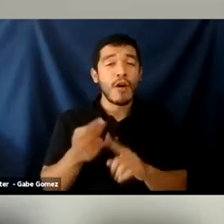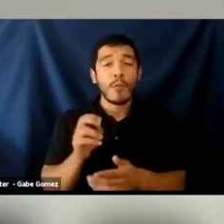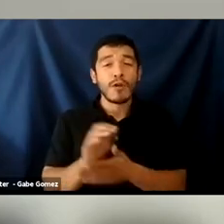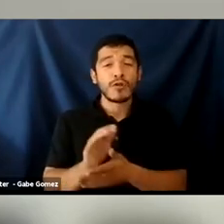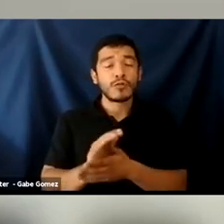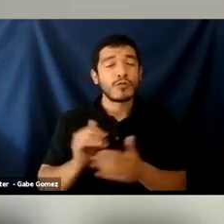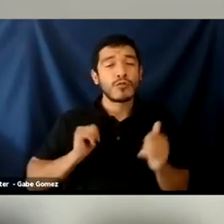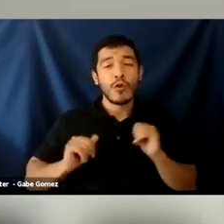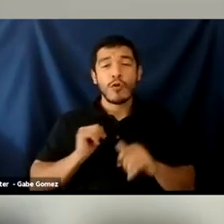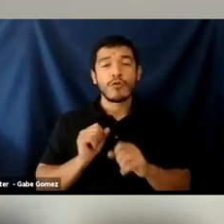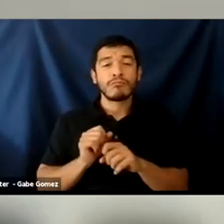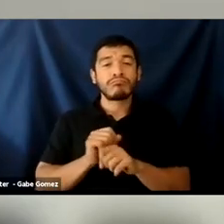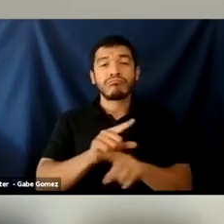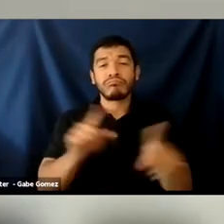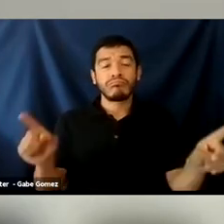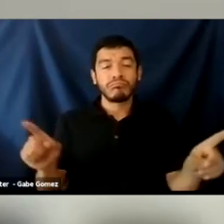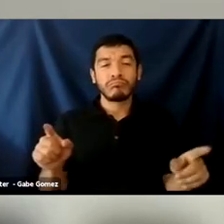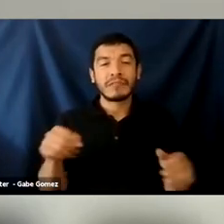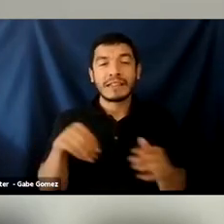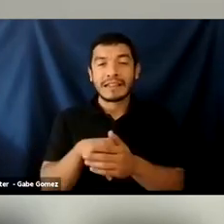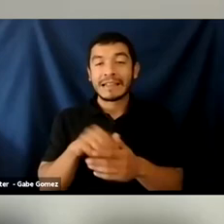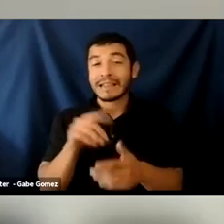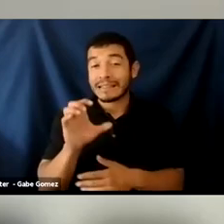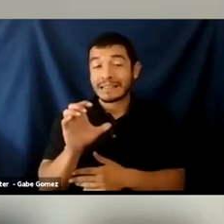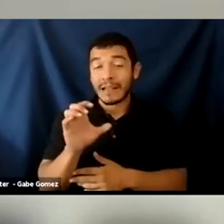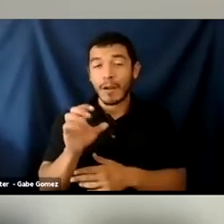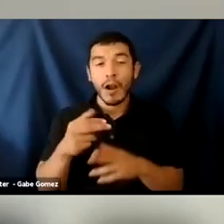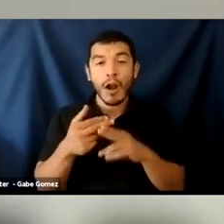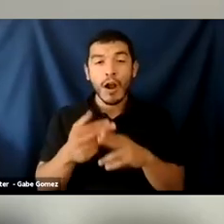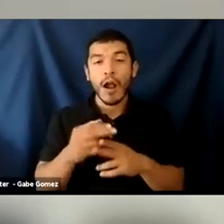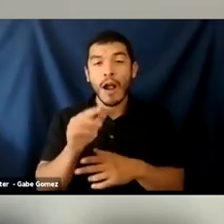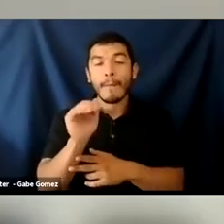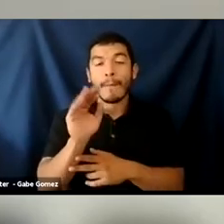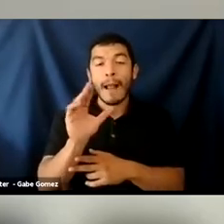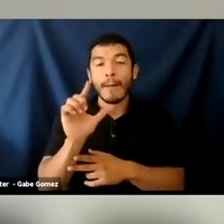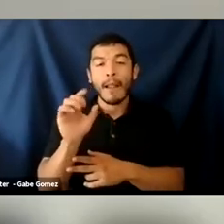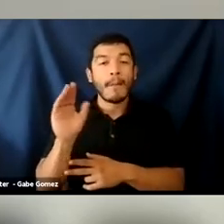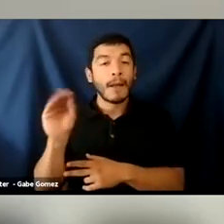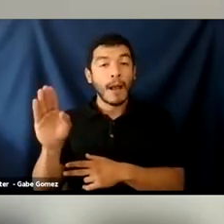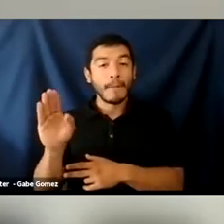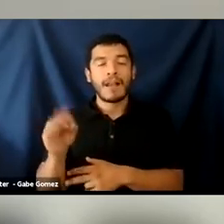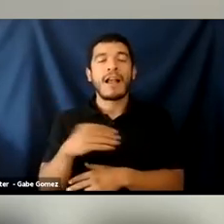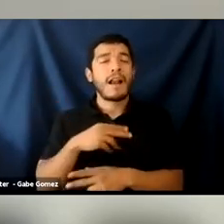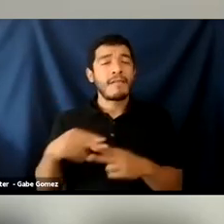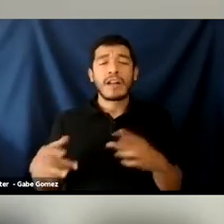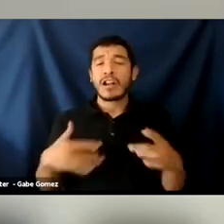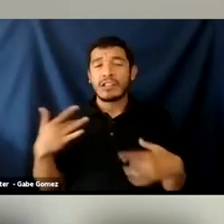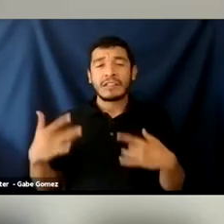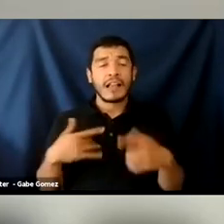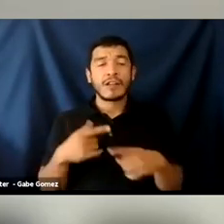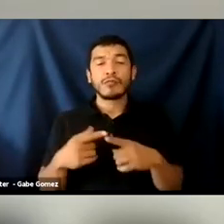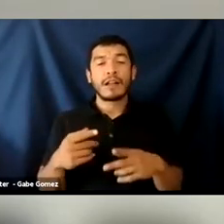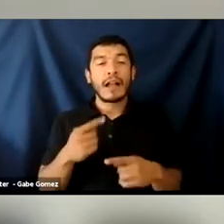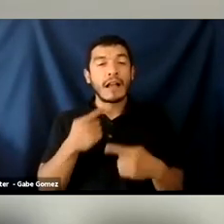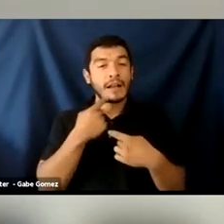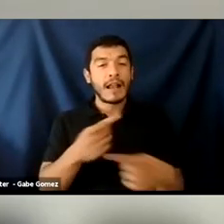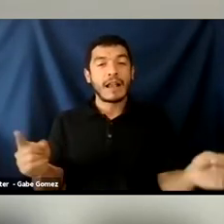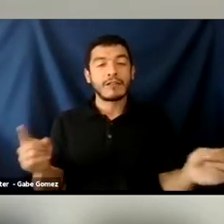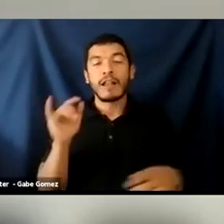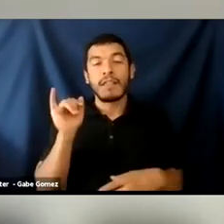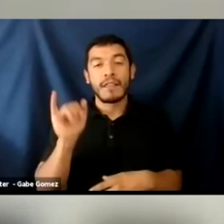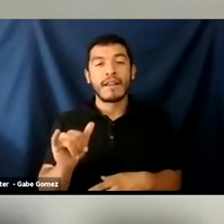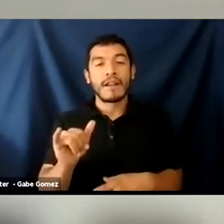show launching in December called Babble Bop. And I'm really pleased to announce